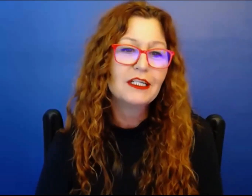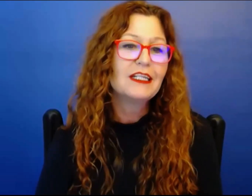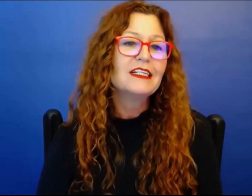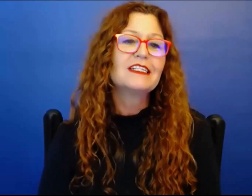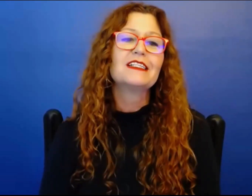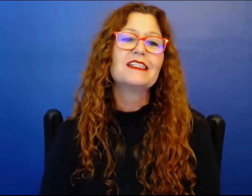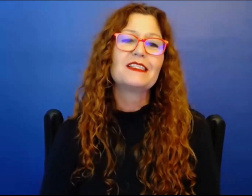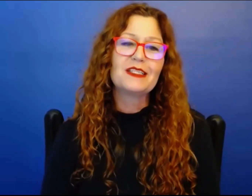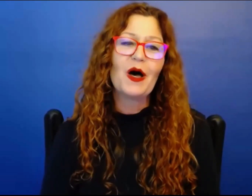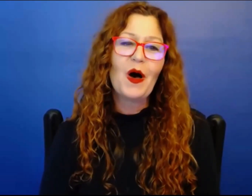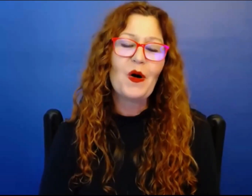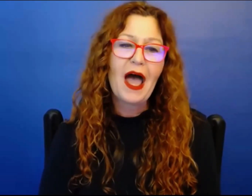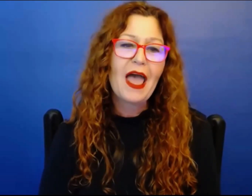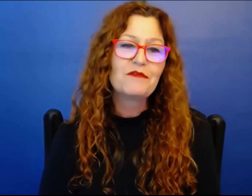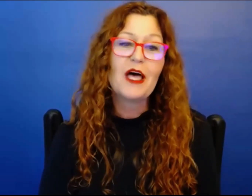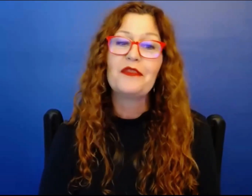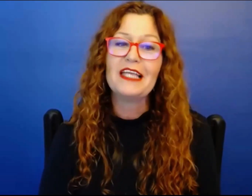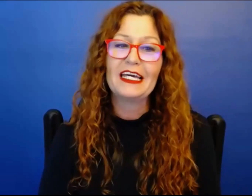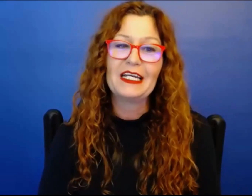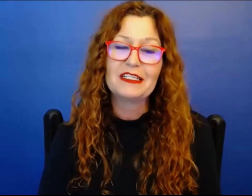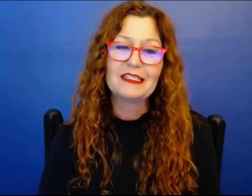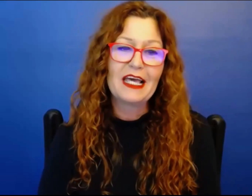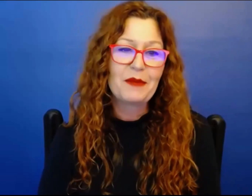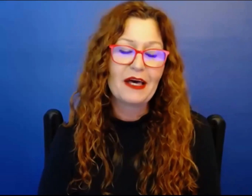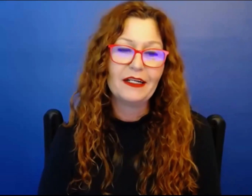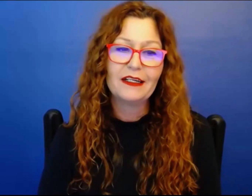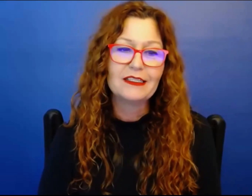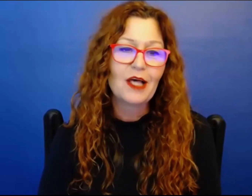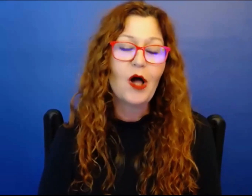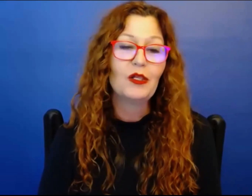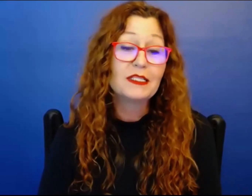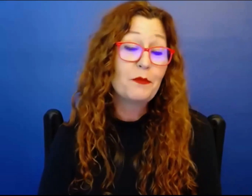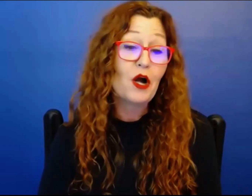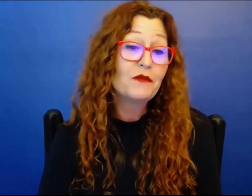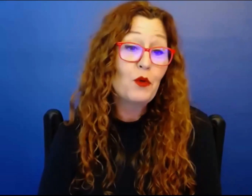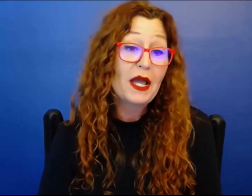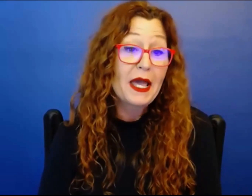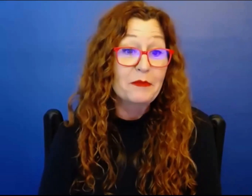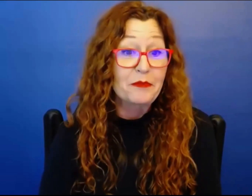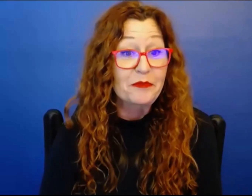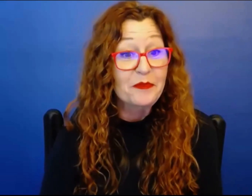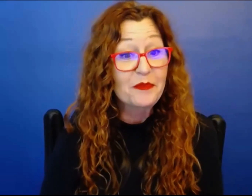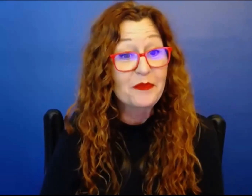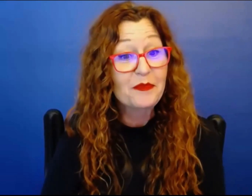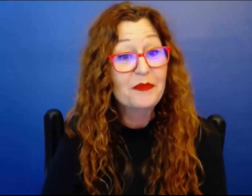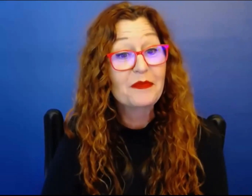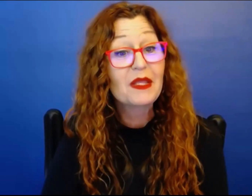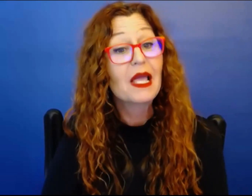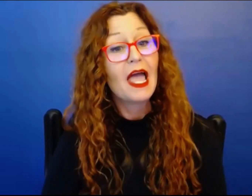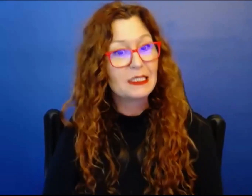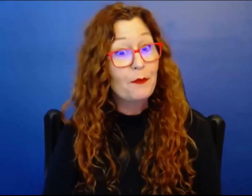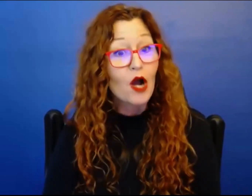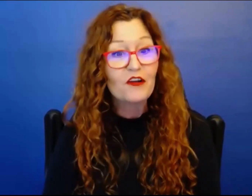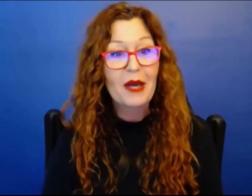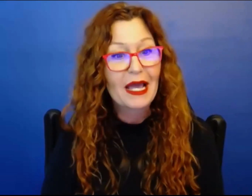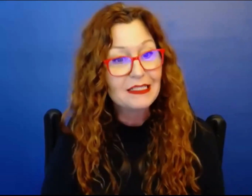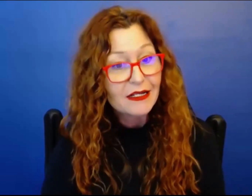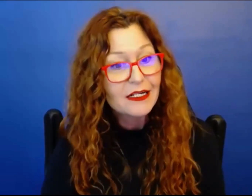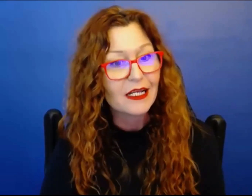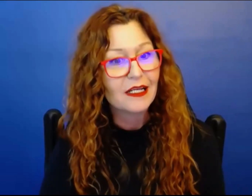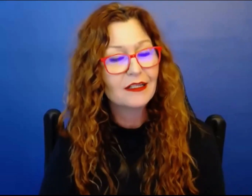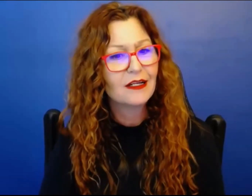language. So I have nothing negative to say about it. It's a part of who I am. It's a part of